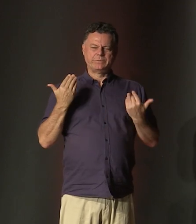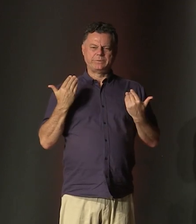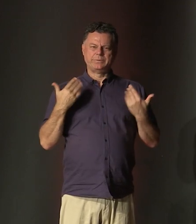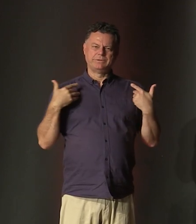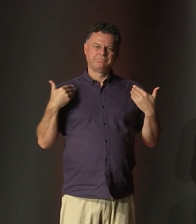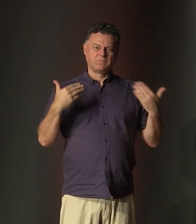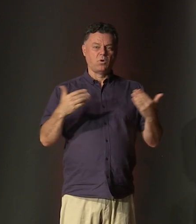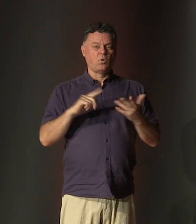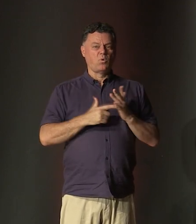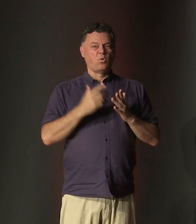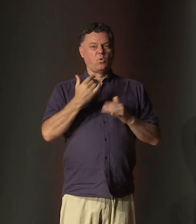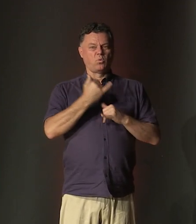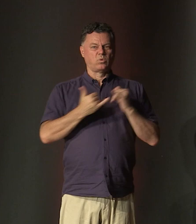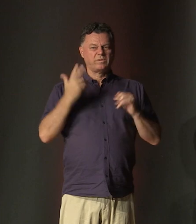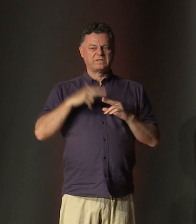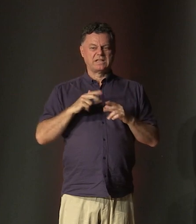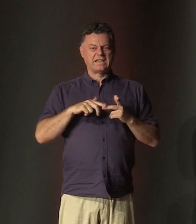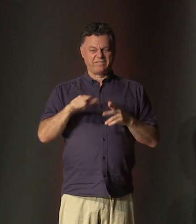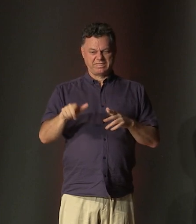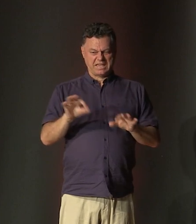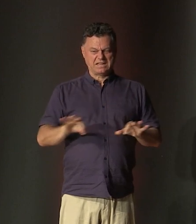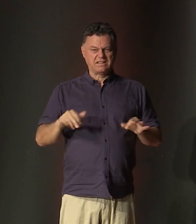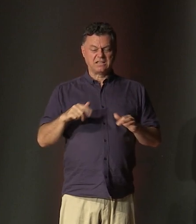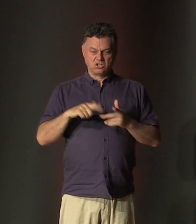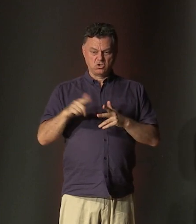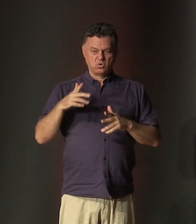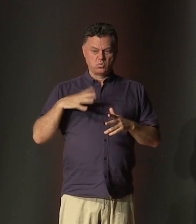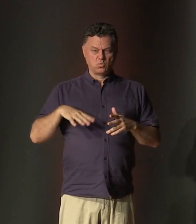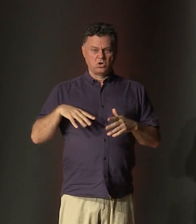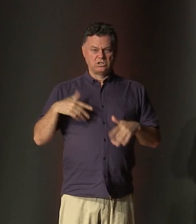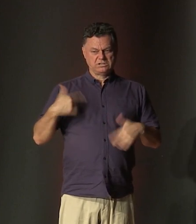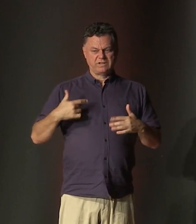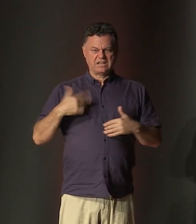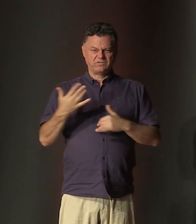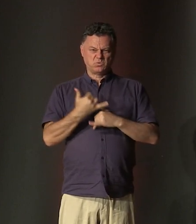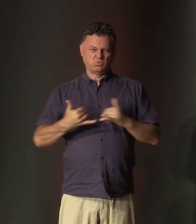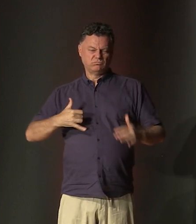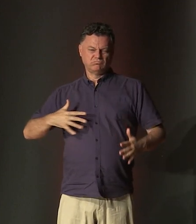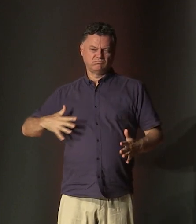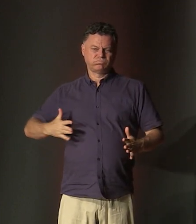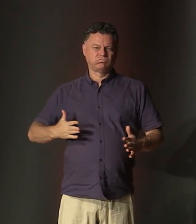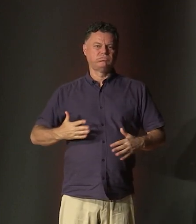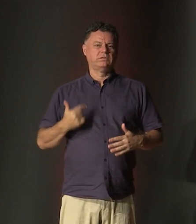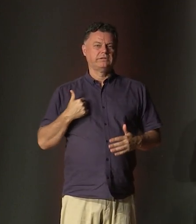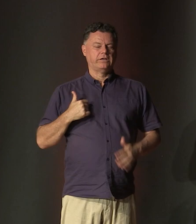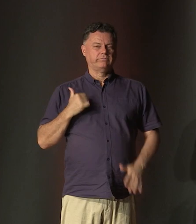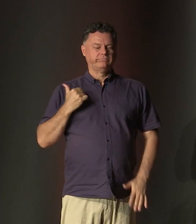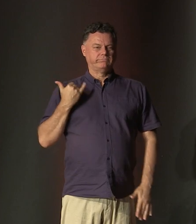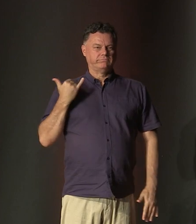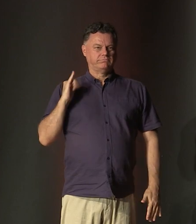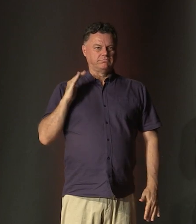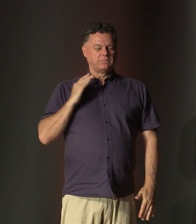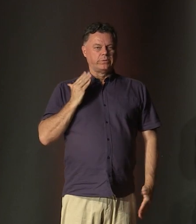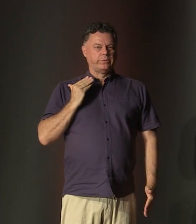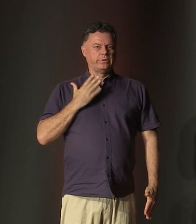to really cry about." Our experiences shape us and can result in some very